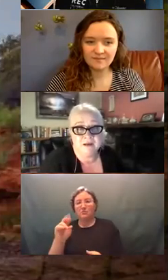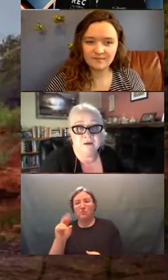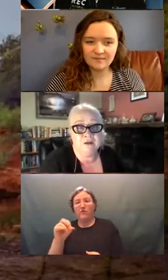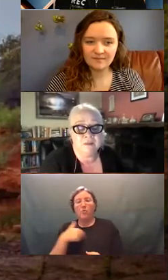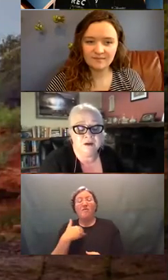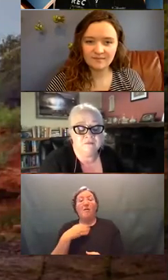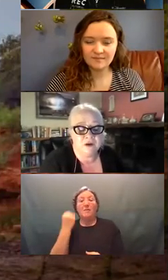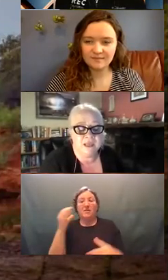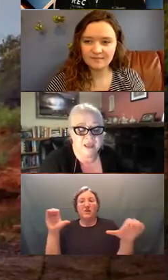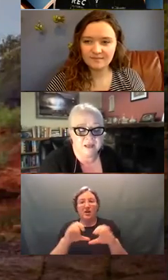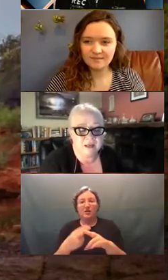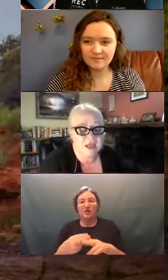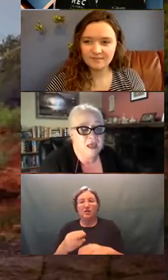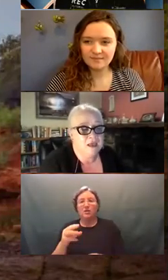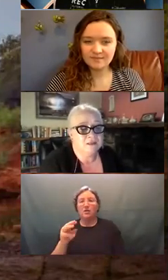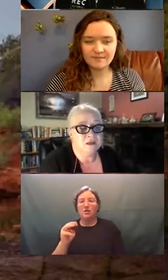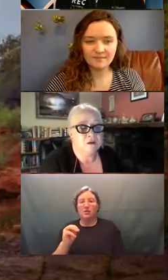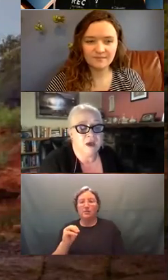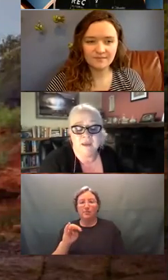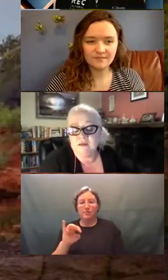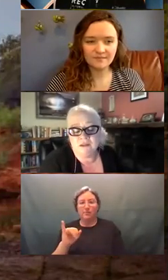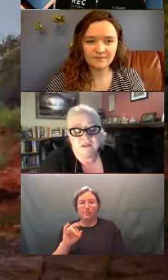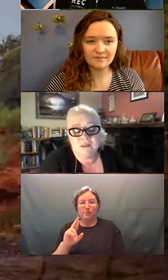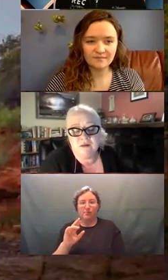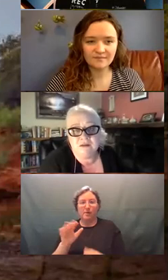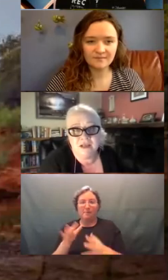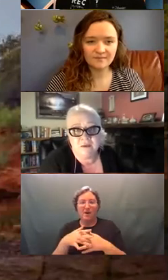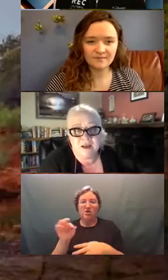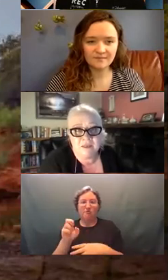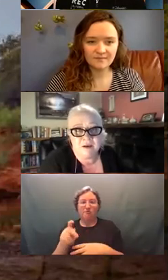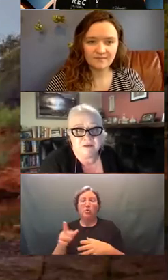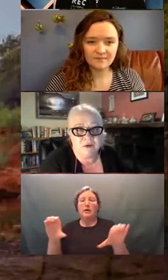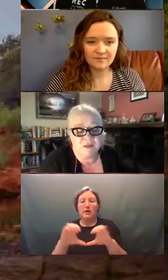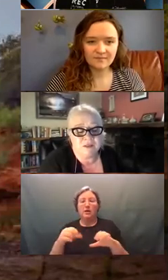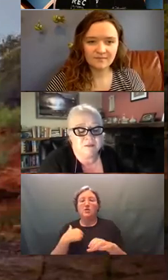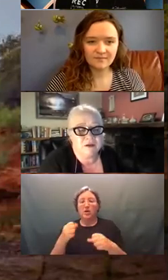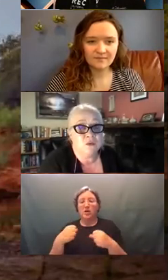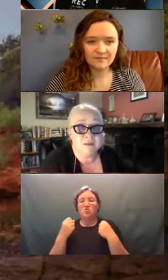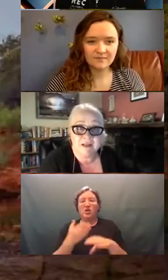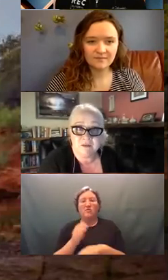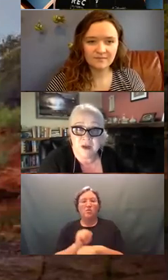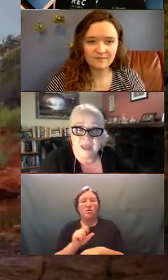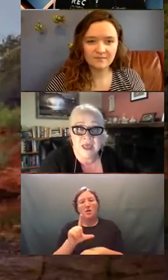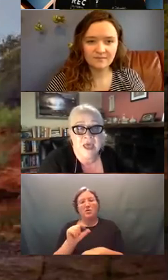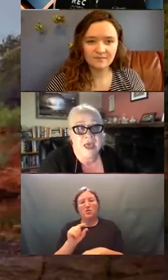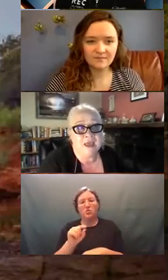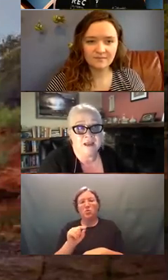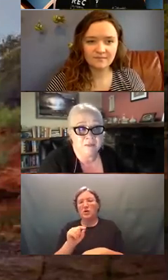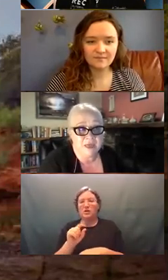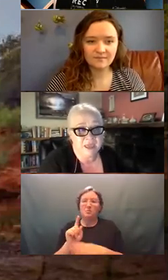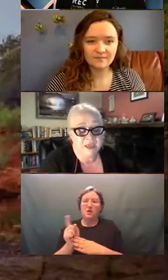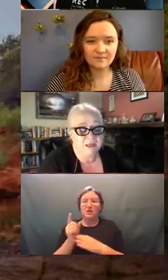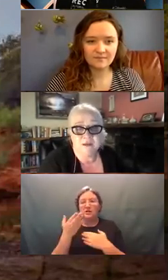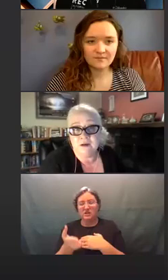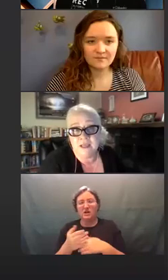canyon here called American Fork Canyon. So I can just, take a ride up there after work. It's only about 20 minutes away. And up